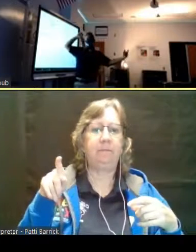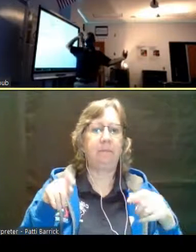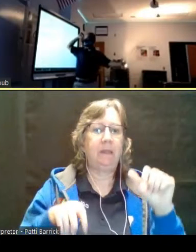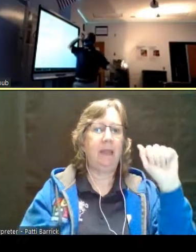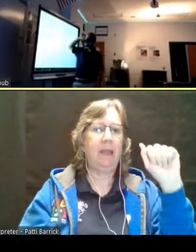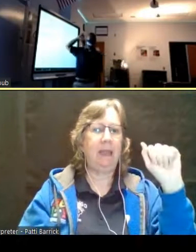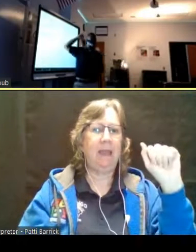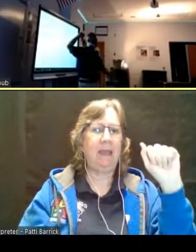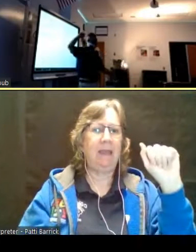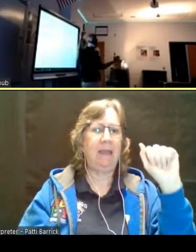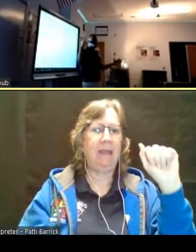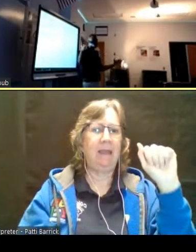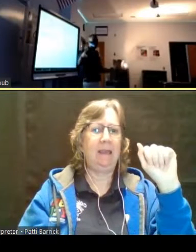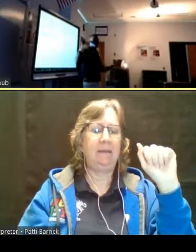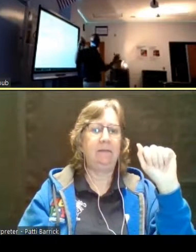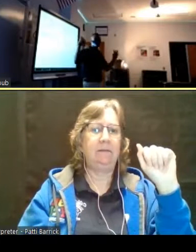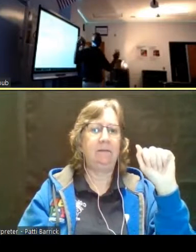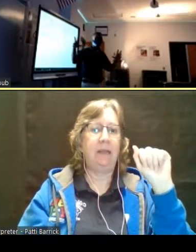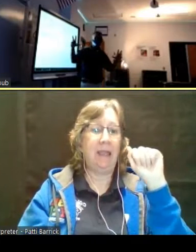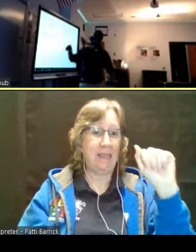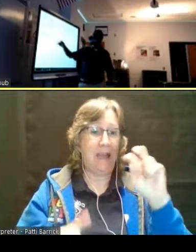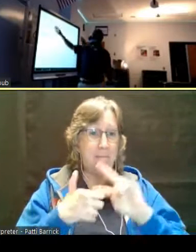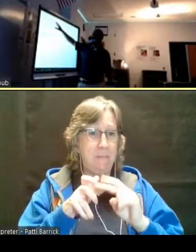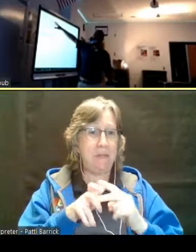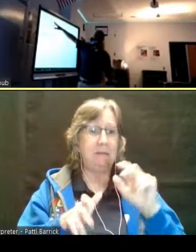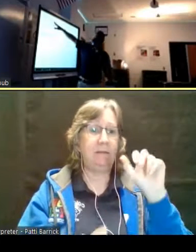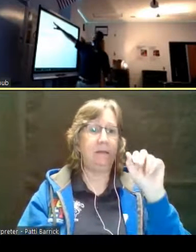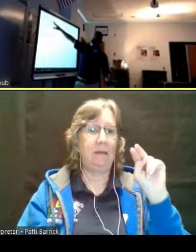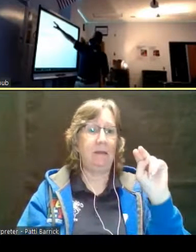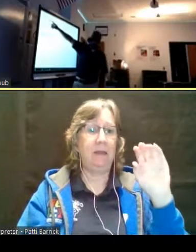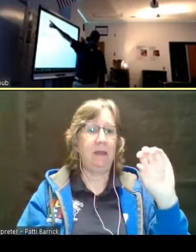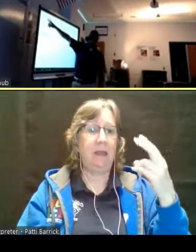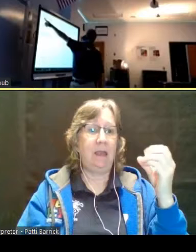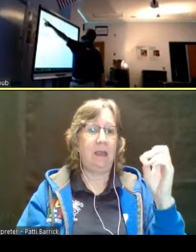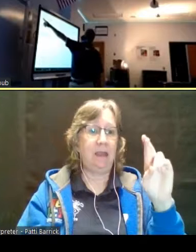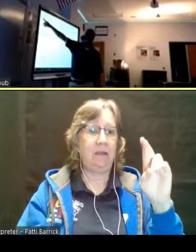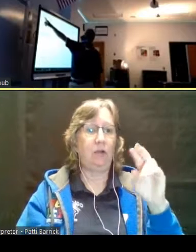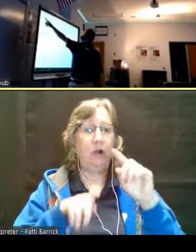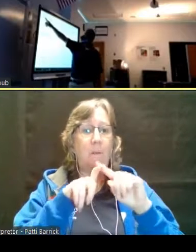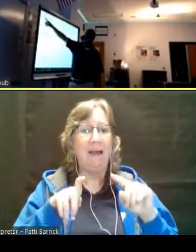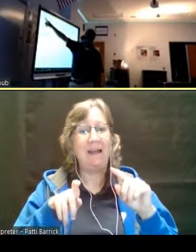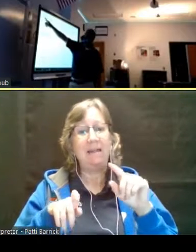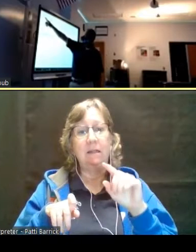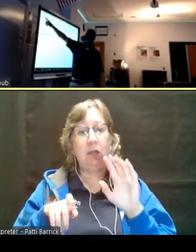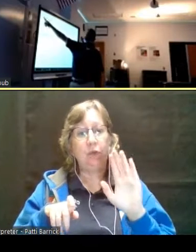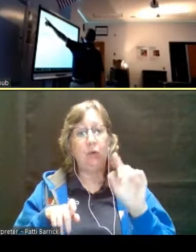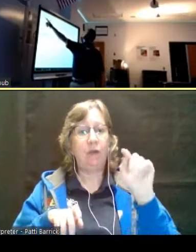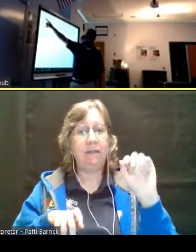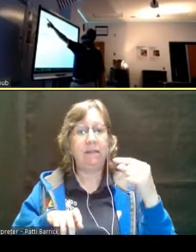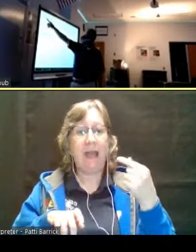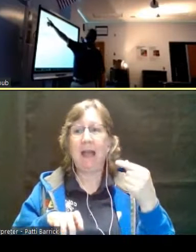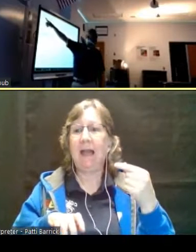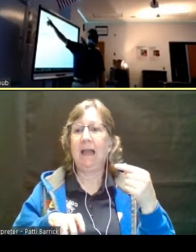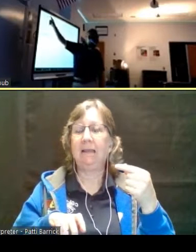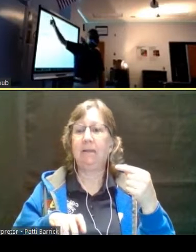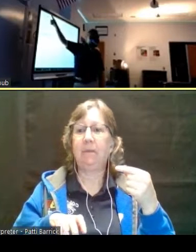The A, and the A basically, in this case, means an anchor. But the tag is, if you notice, the element and the